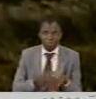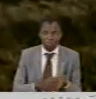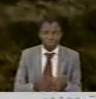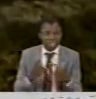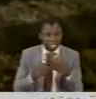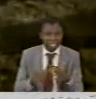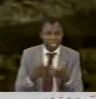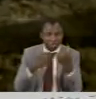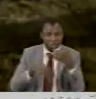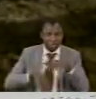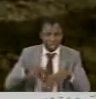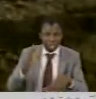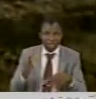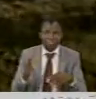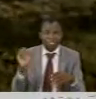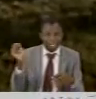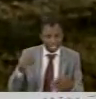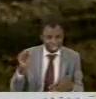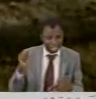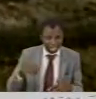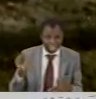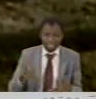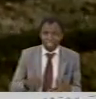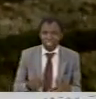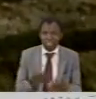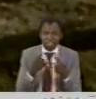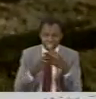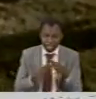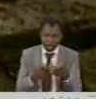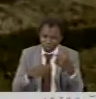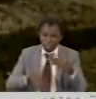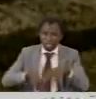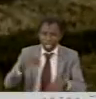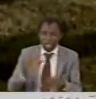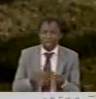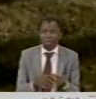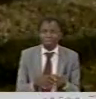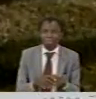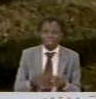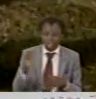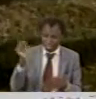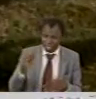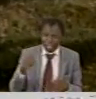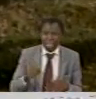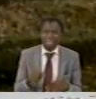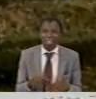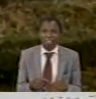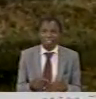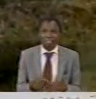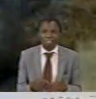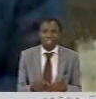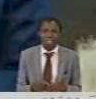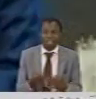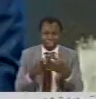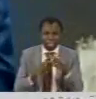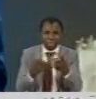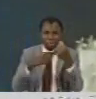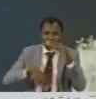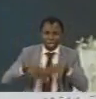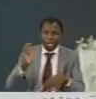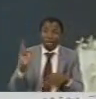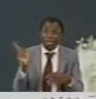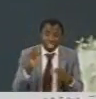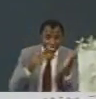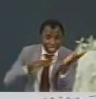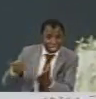coming out. Yes. Yes. Start coming out. Yes. Start coming out. Leave where you are. Start